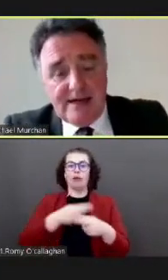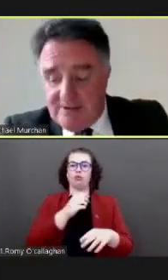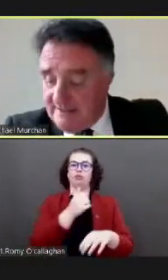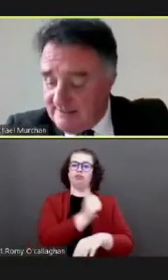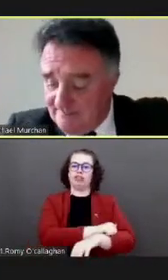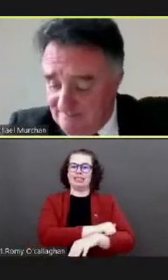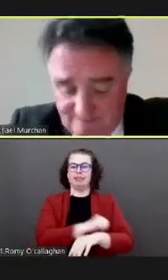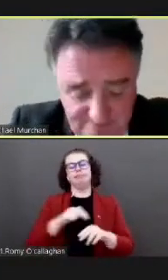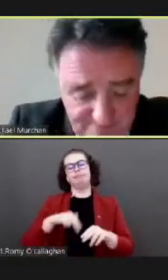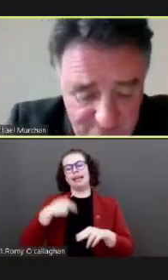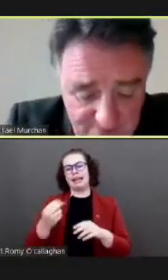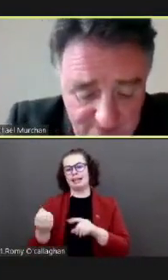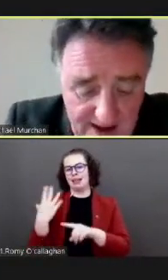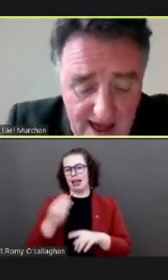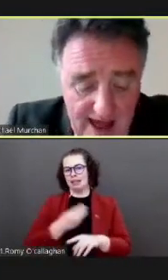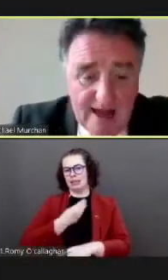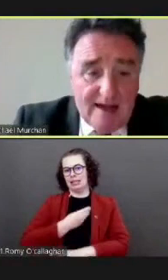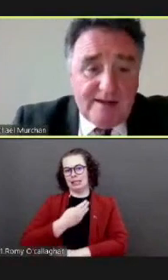Next slide, please.